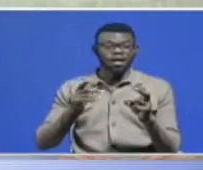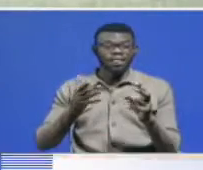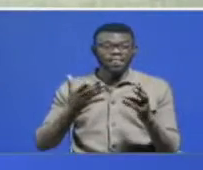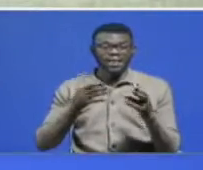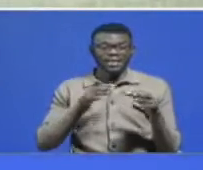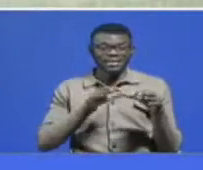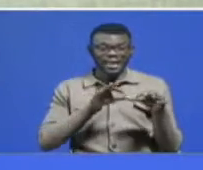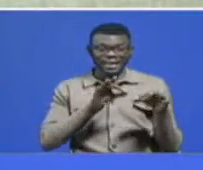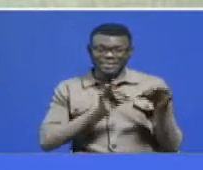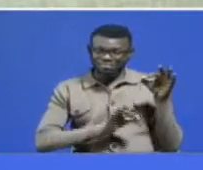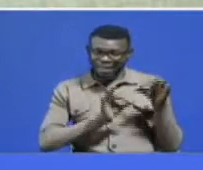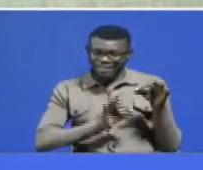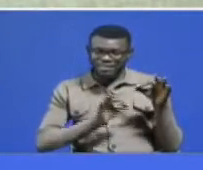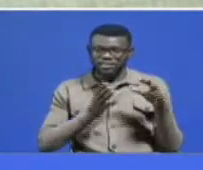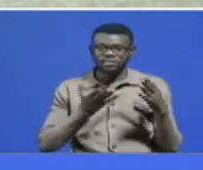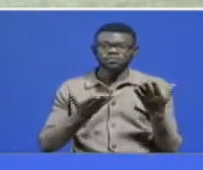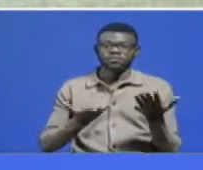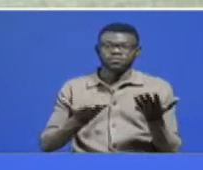what...